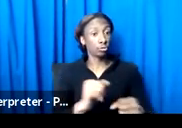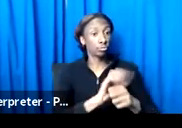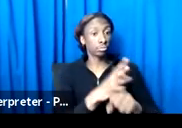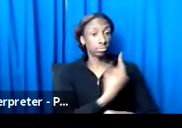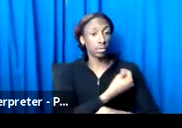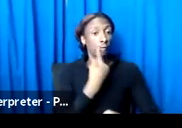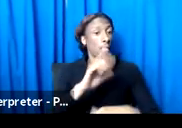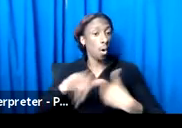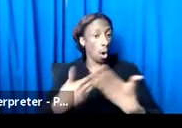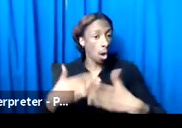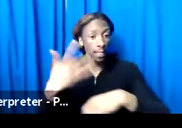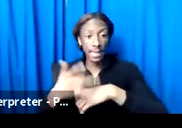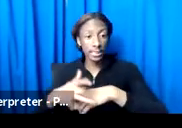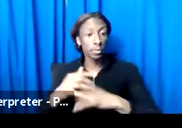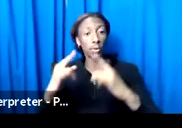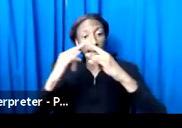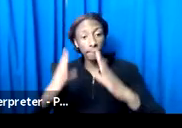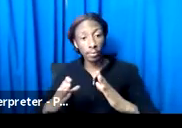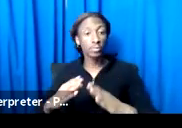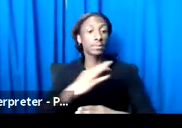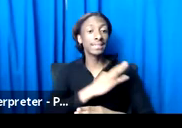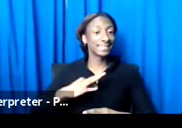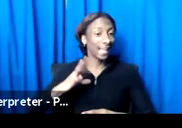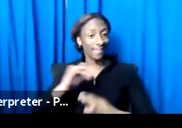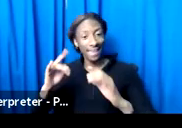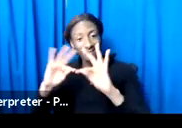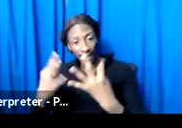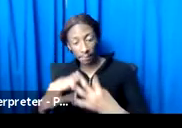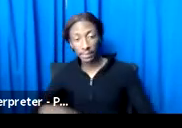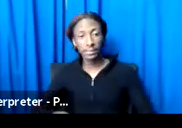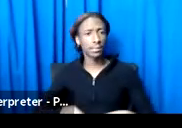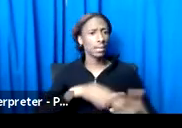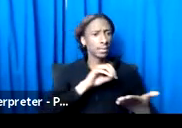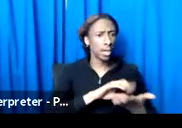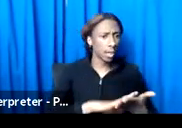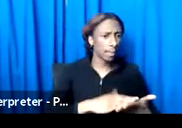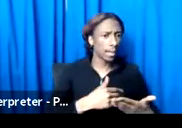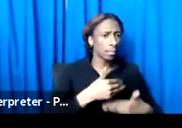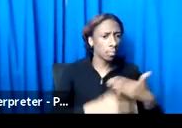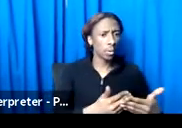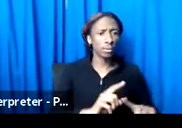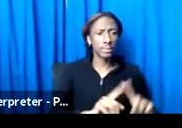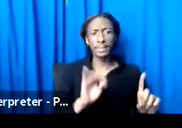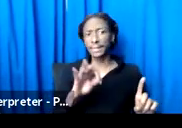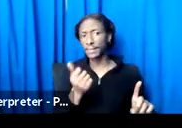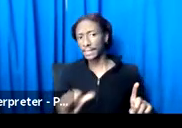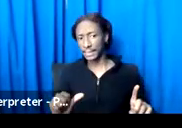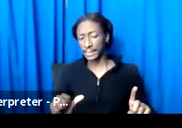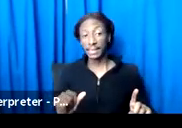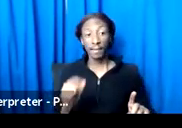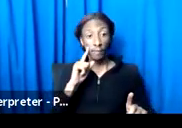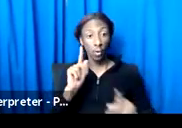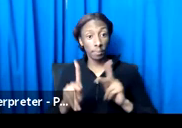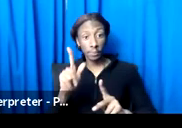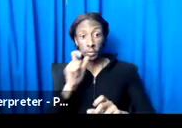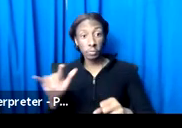eligible campers, staff, and families. 2, document protocol differences, if any, for people who are fully vaccinated versus those